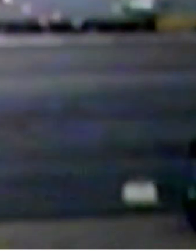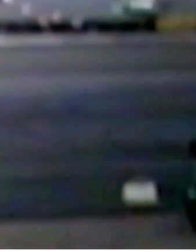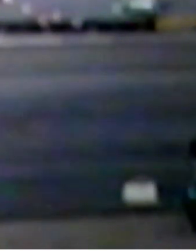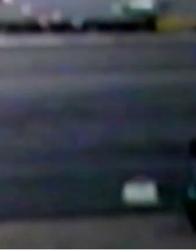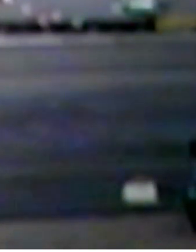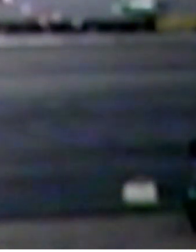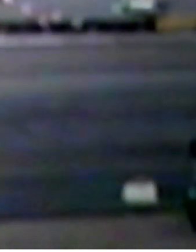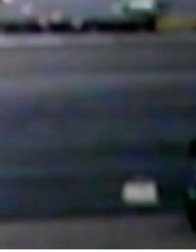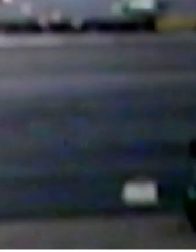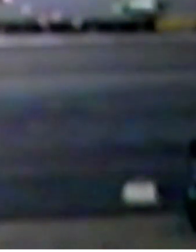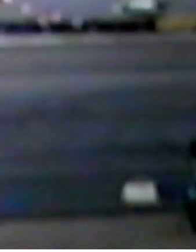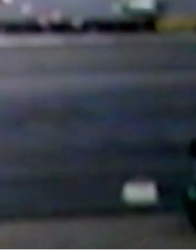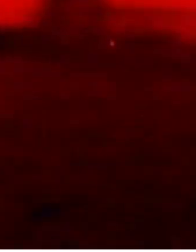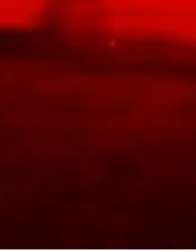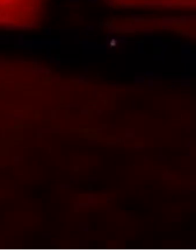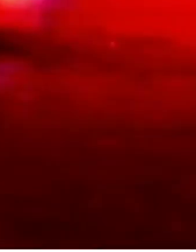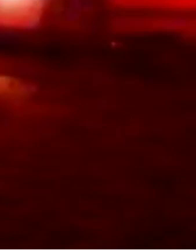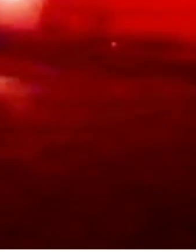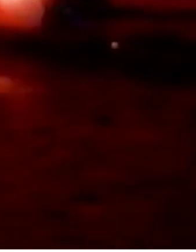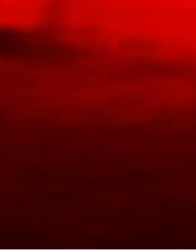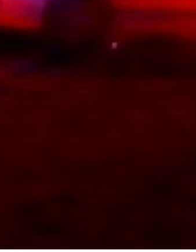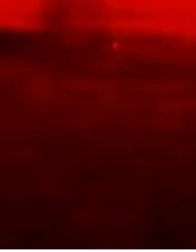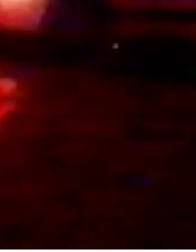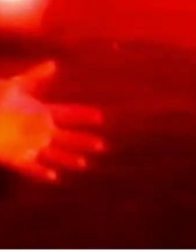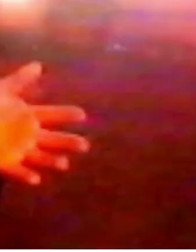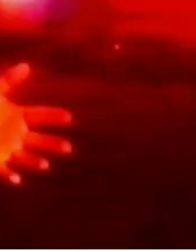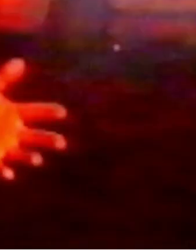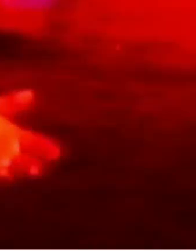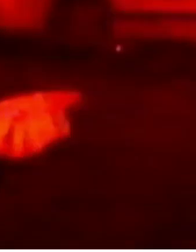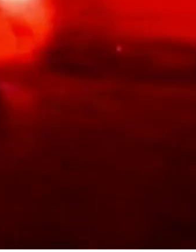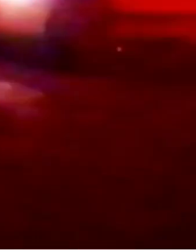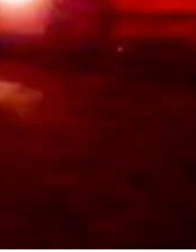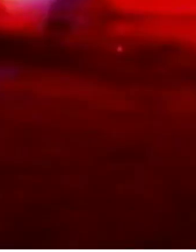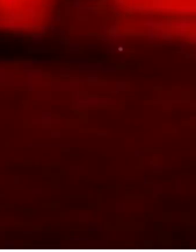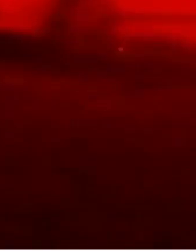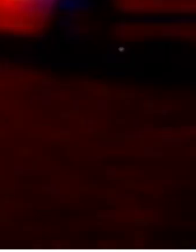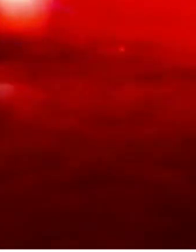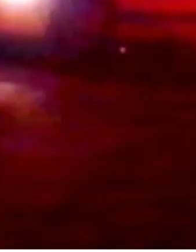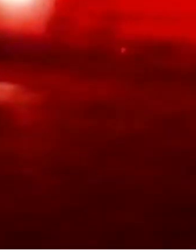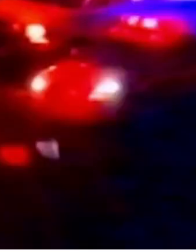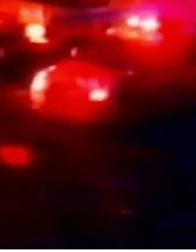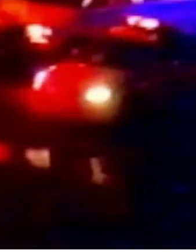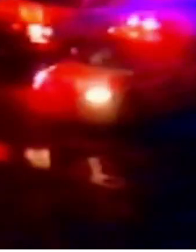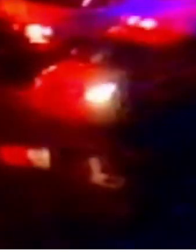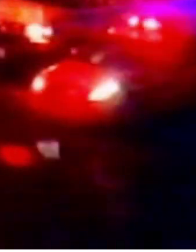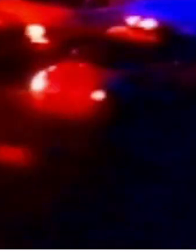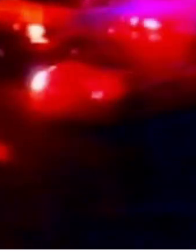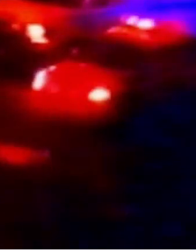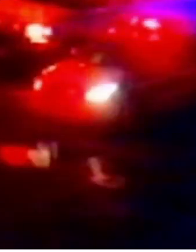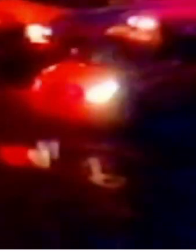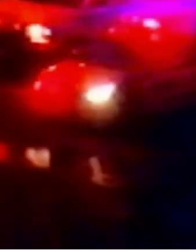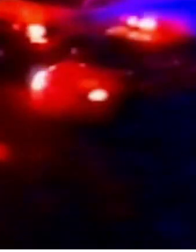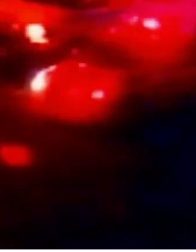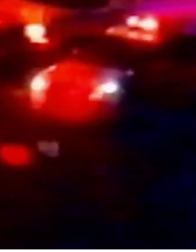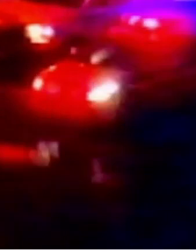2012 is now considered highly likely. Hundreds of police have set up dozens of checkpoints just like this one throughout Lower Manhattan. They're